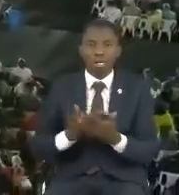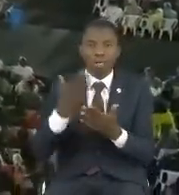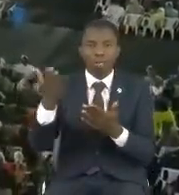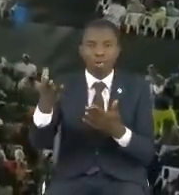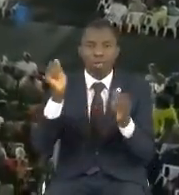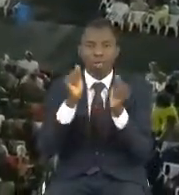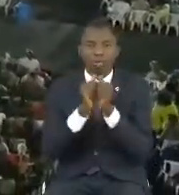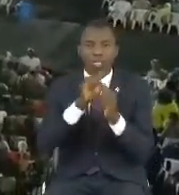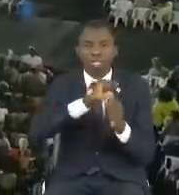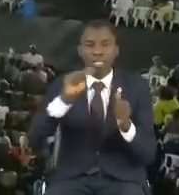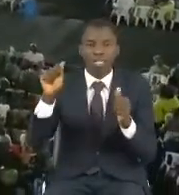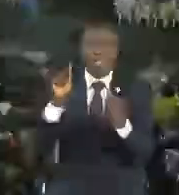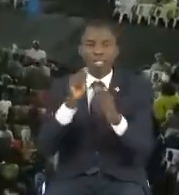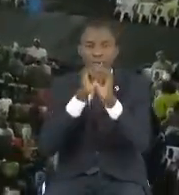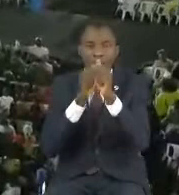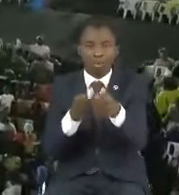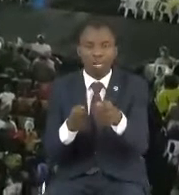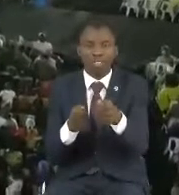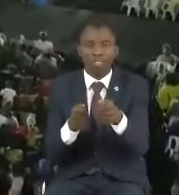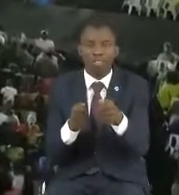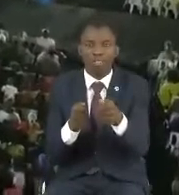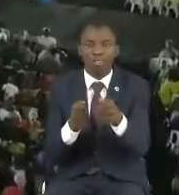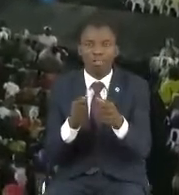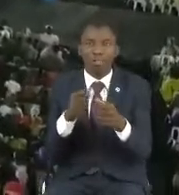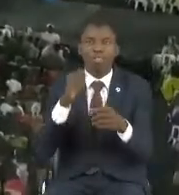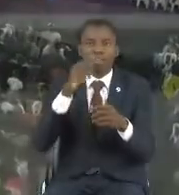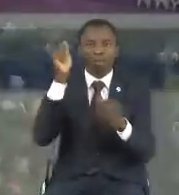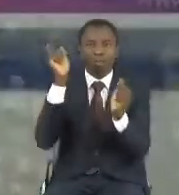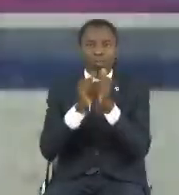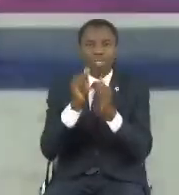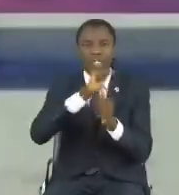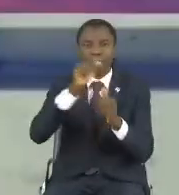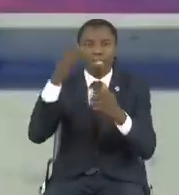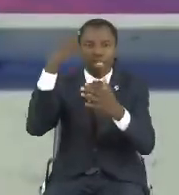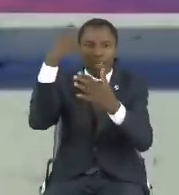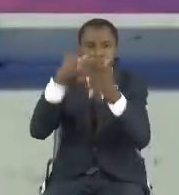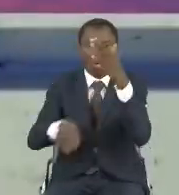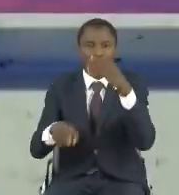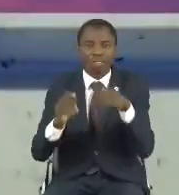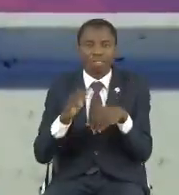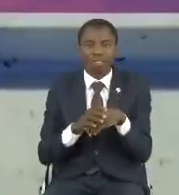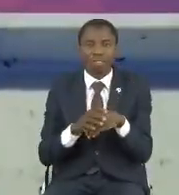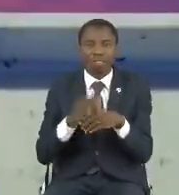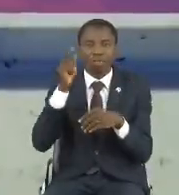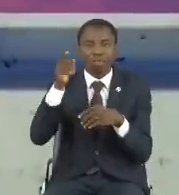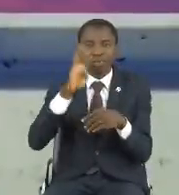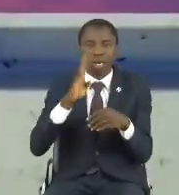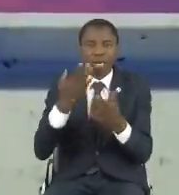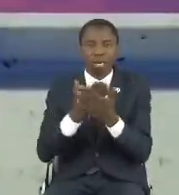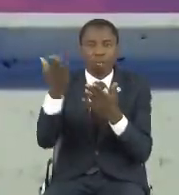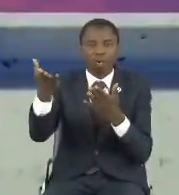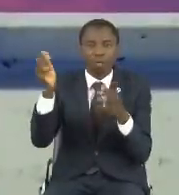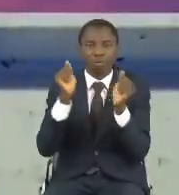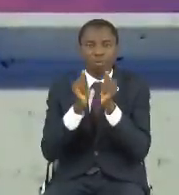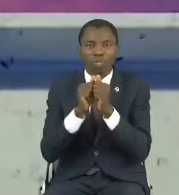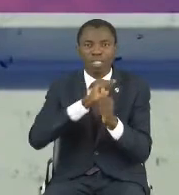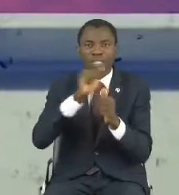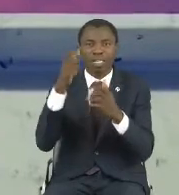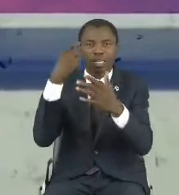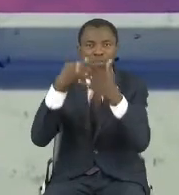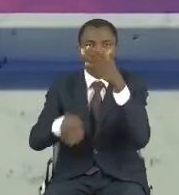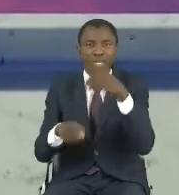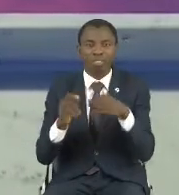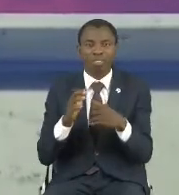price. Ye are bought with a price. Ye are bought with a